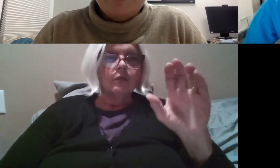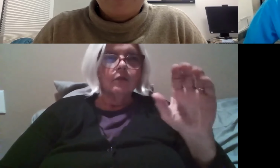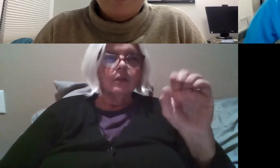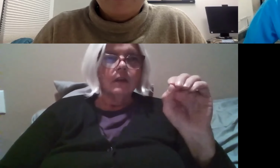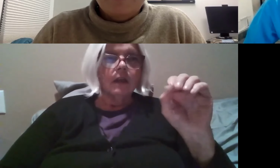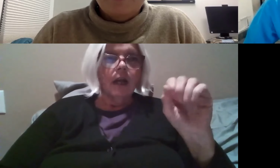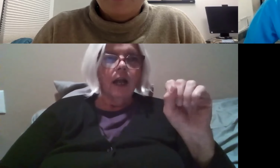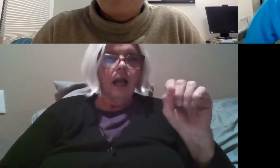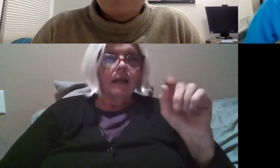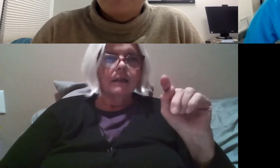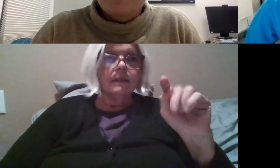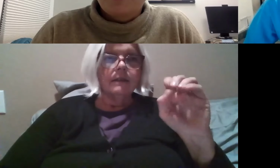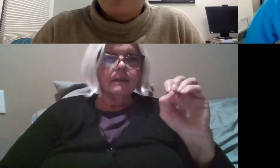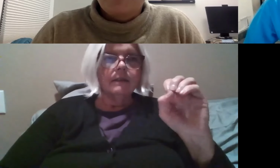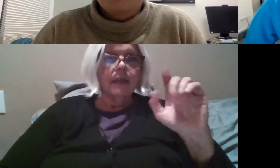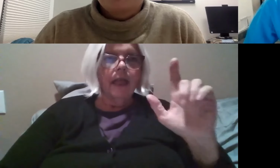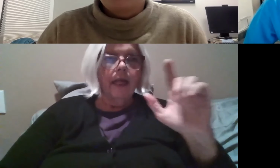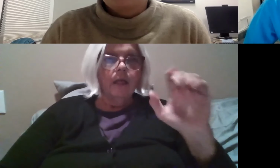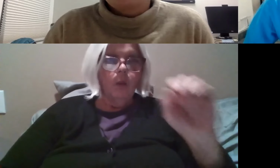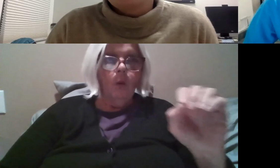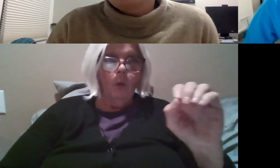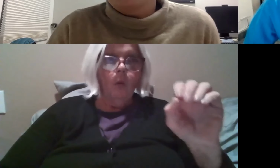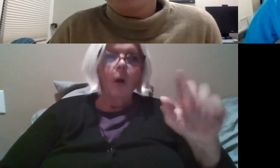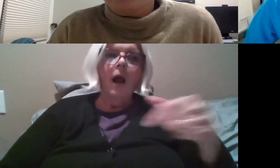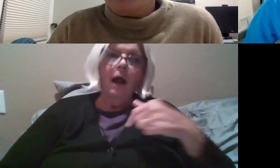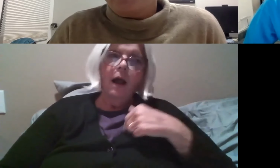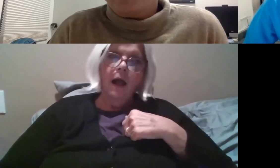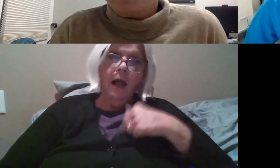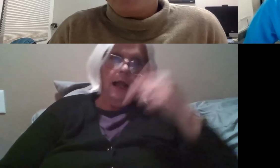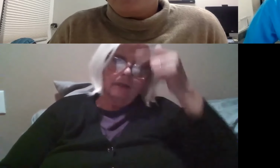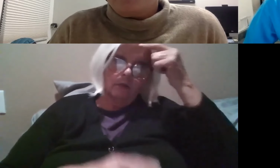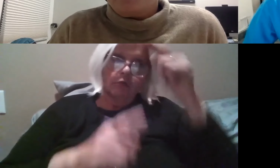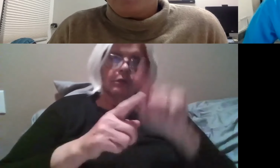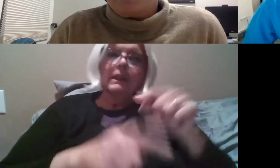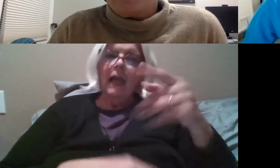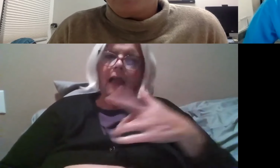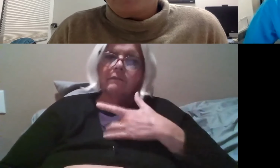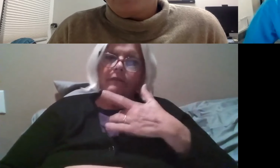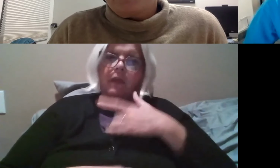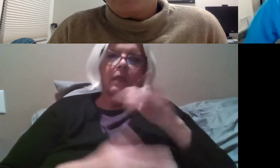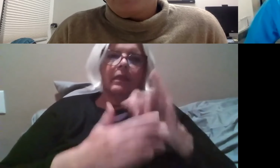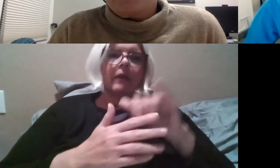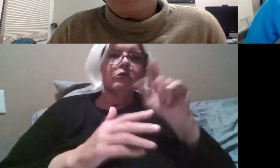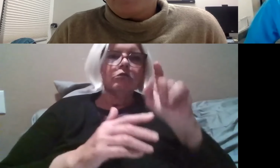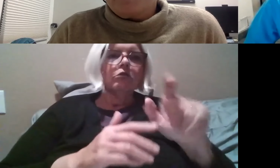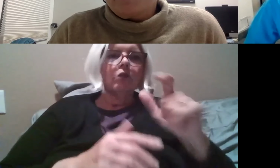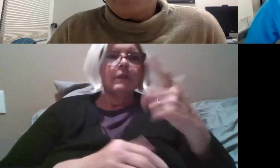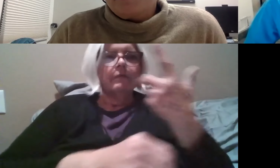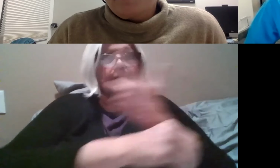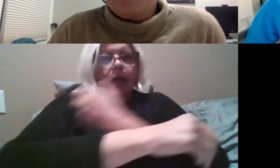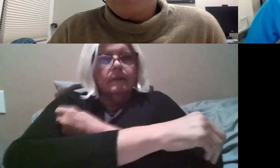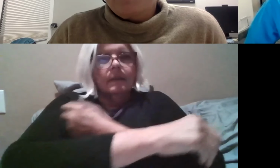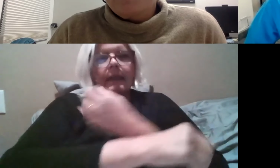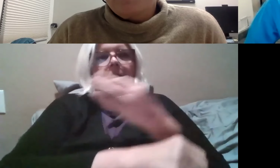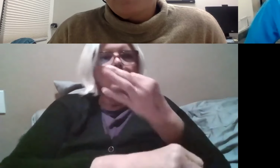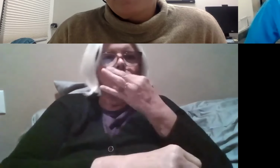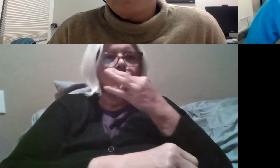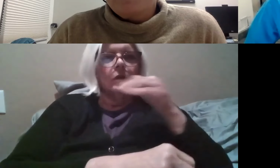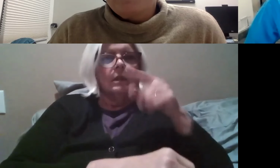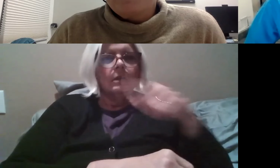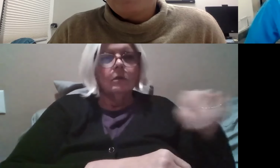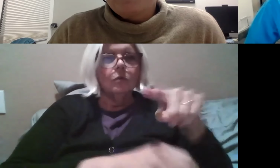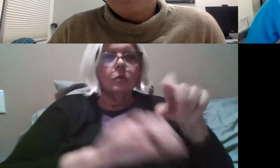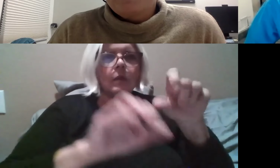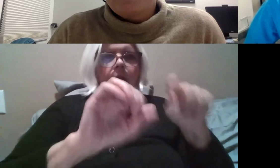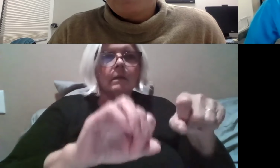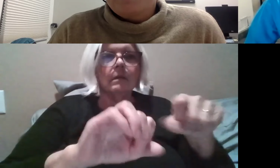yeah. But yes, and that agree with Dr. Bells. There's a thanks in here for Joan,